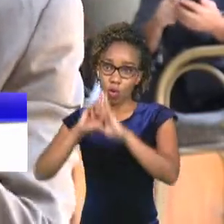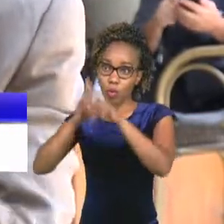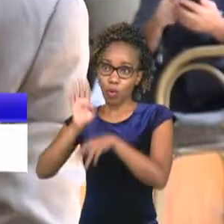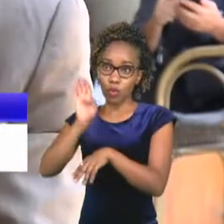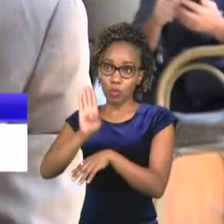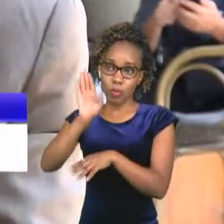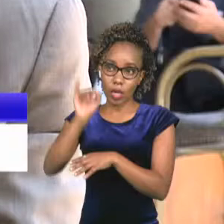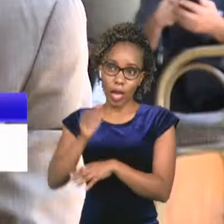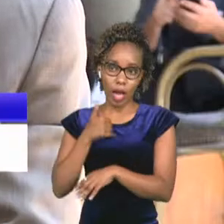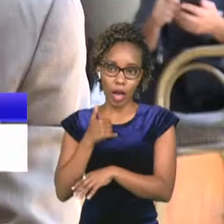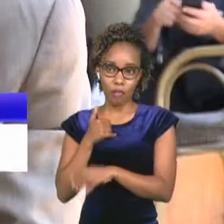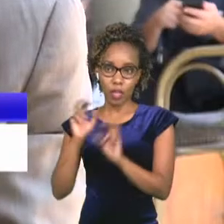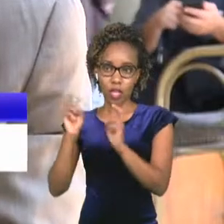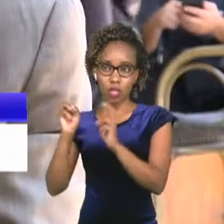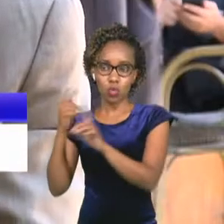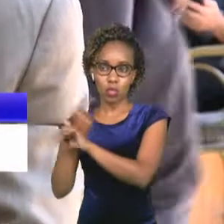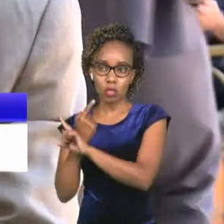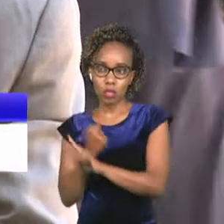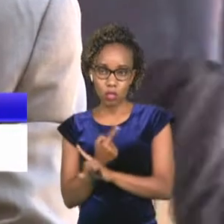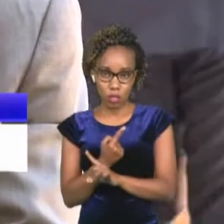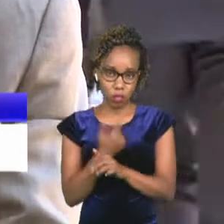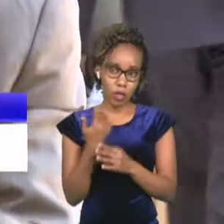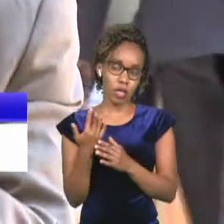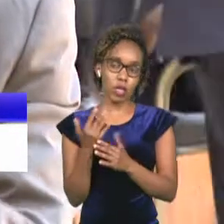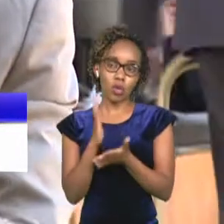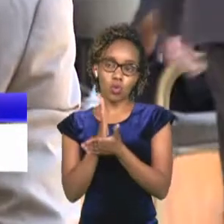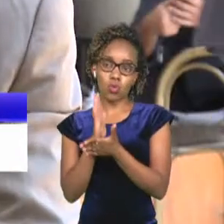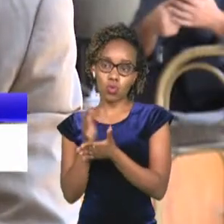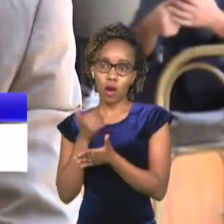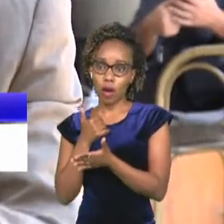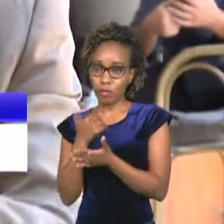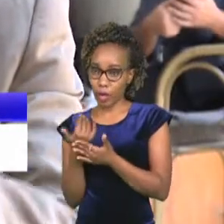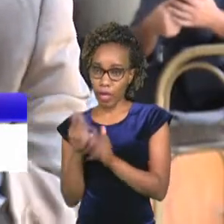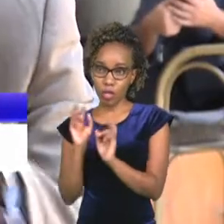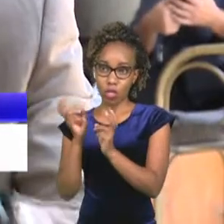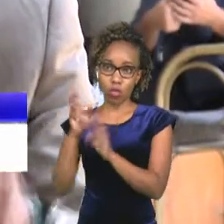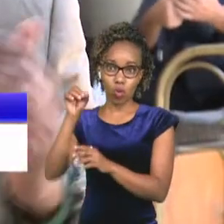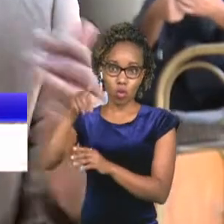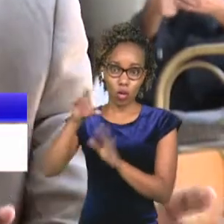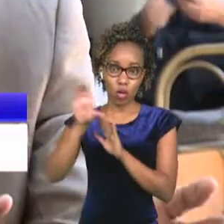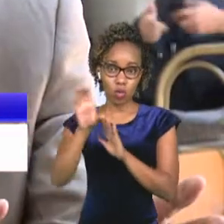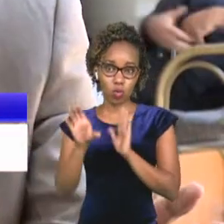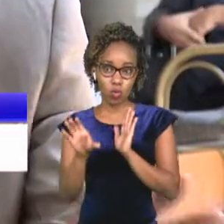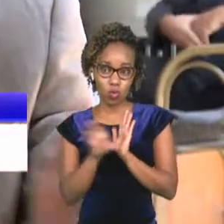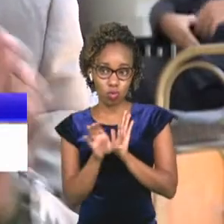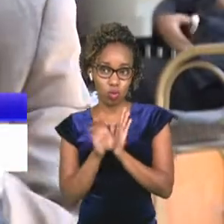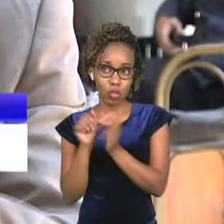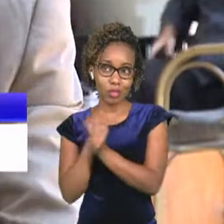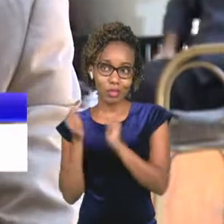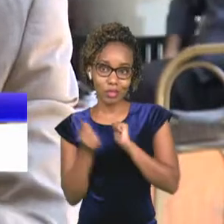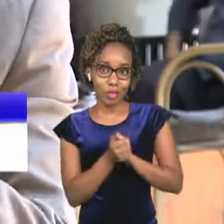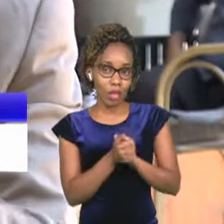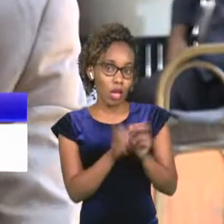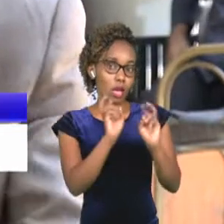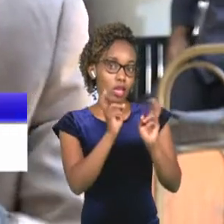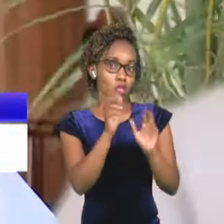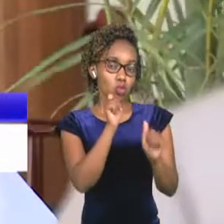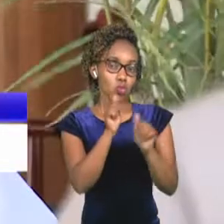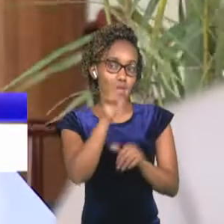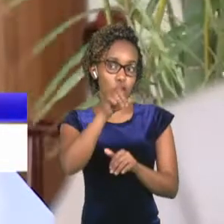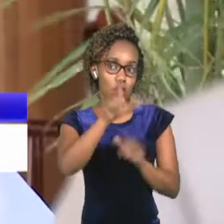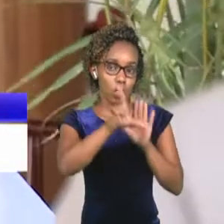an array of issues. As I said earlier on, it has already clustered what issues require constitutional amendments, what issues require